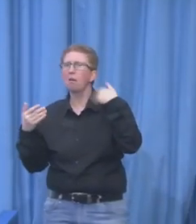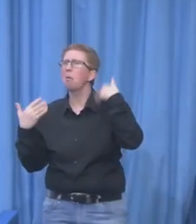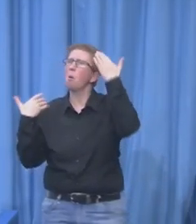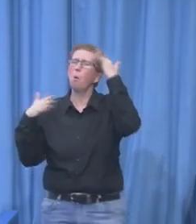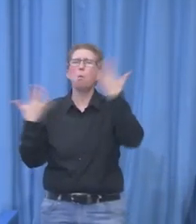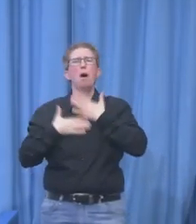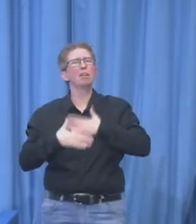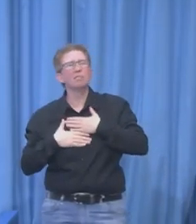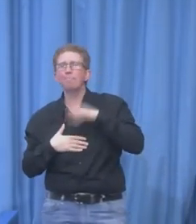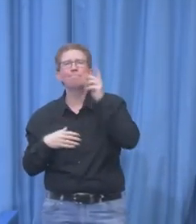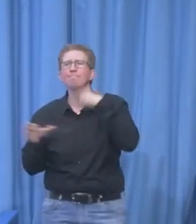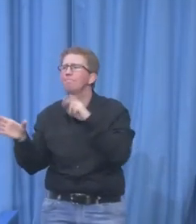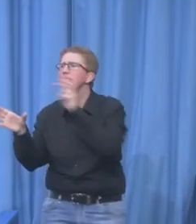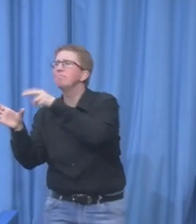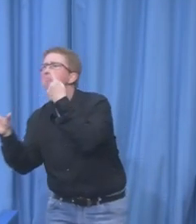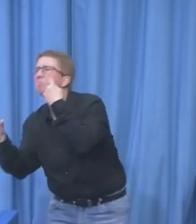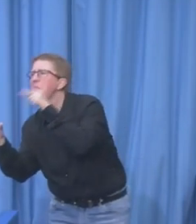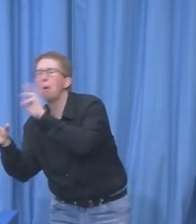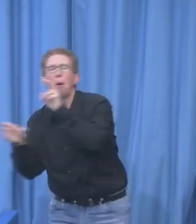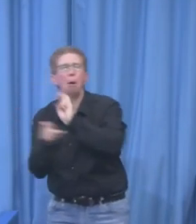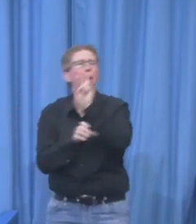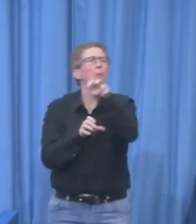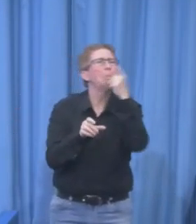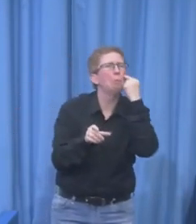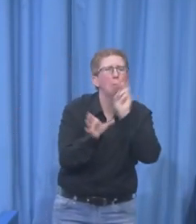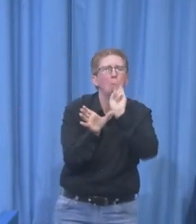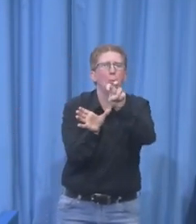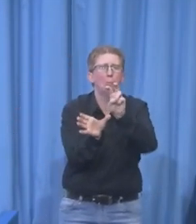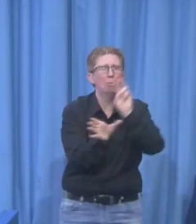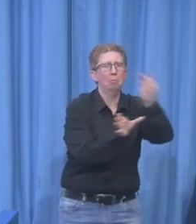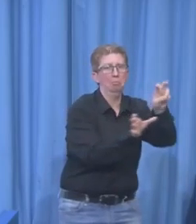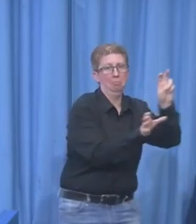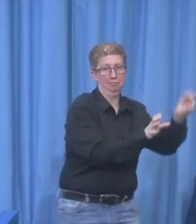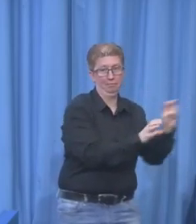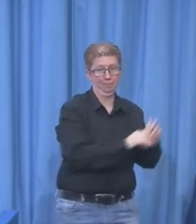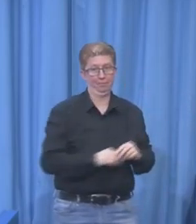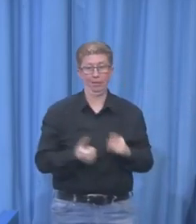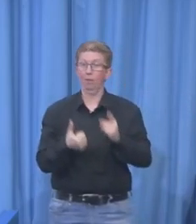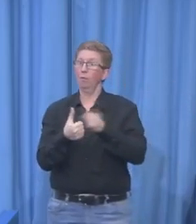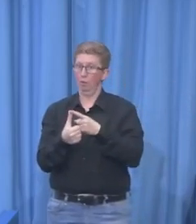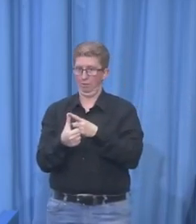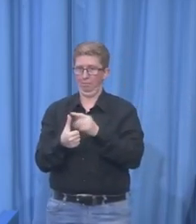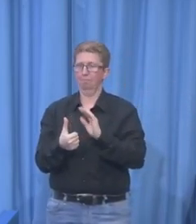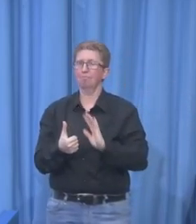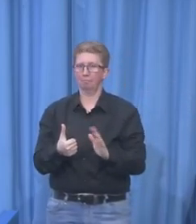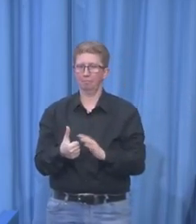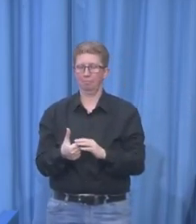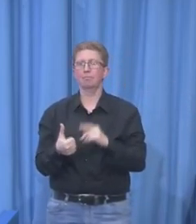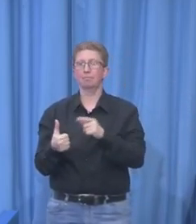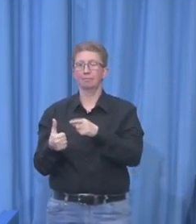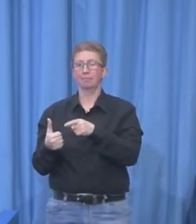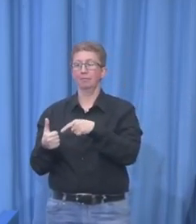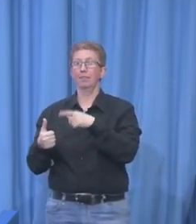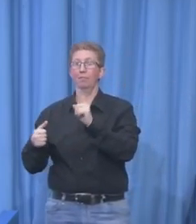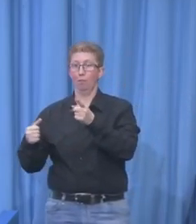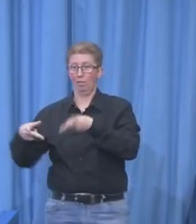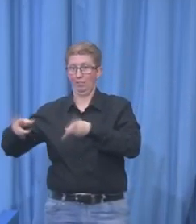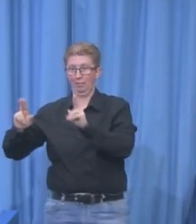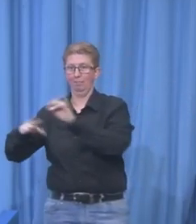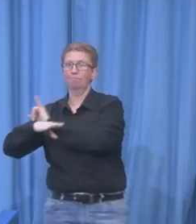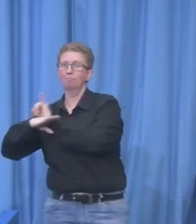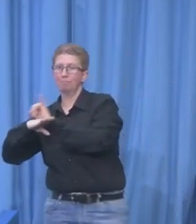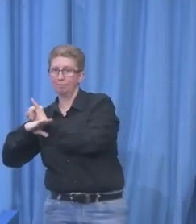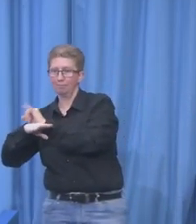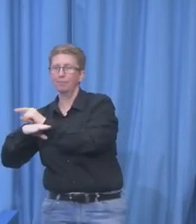And then we work with them to help keep a job, because I have yet to know a person with a developmental disability